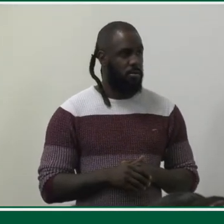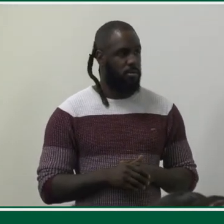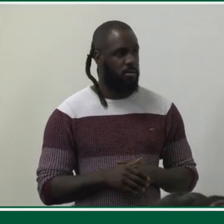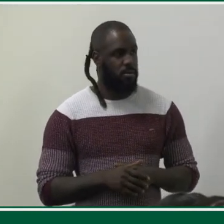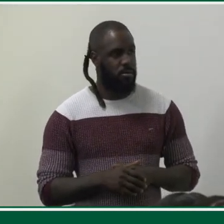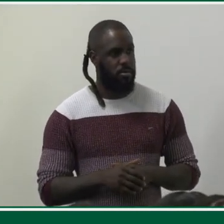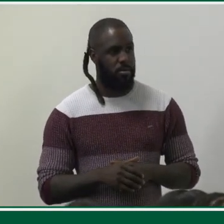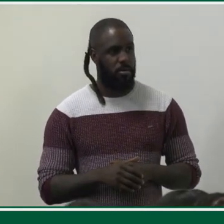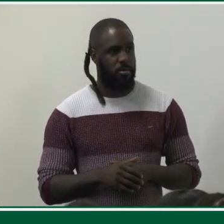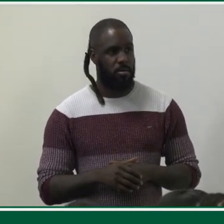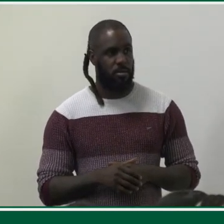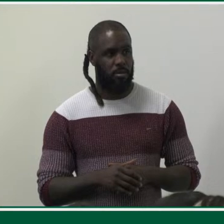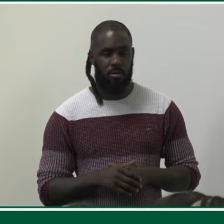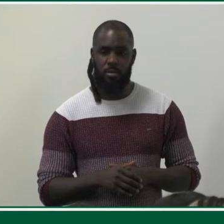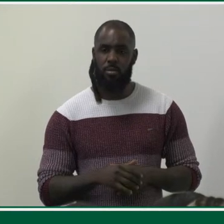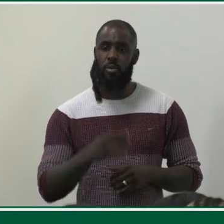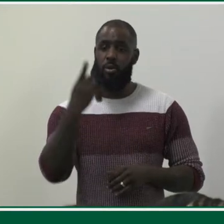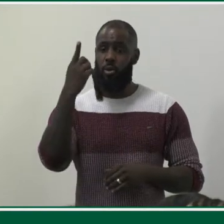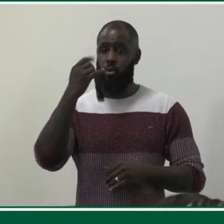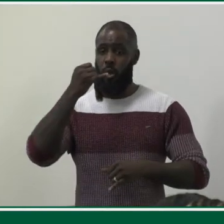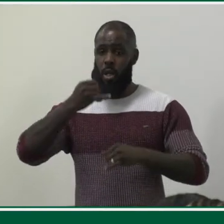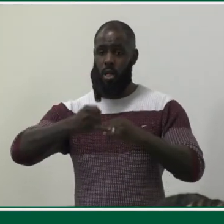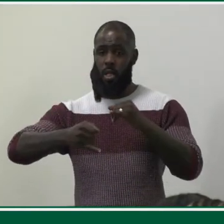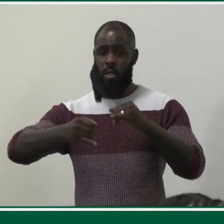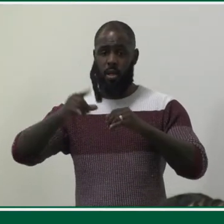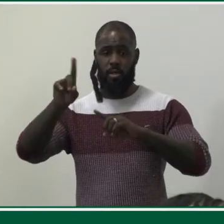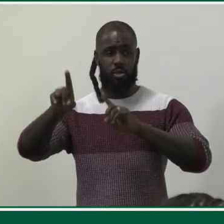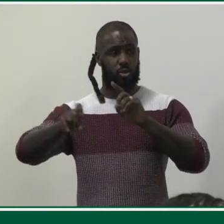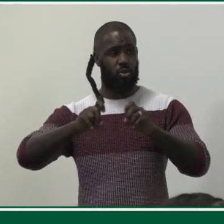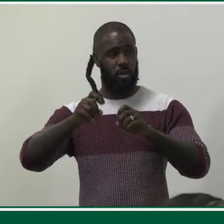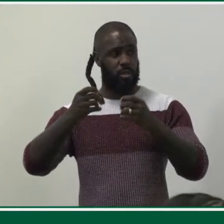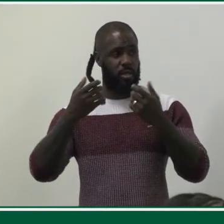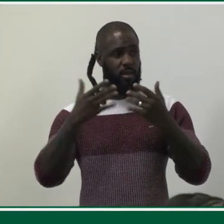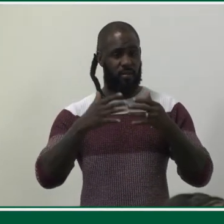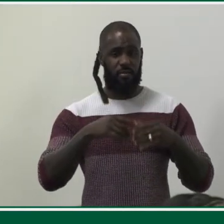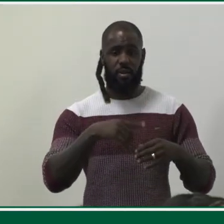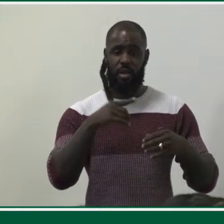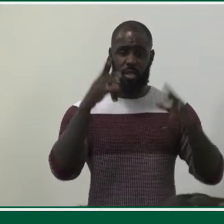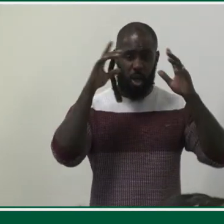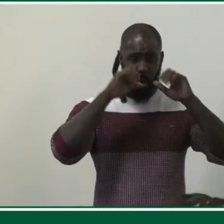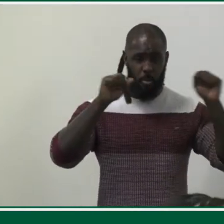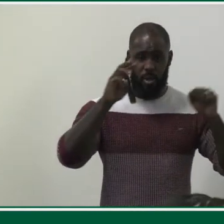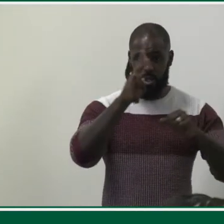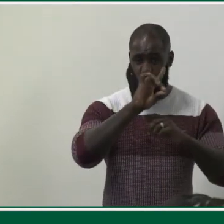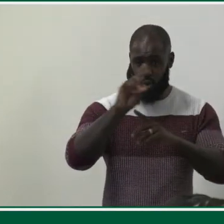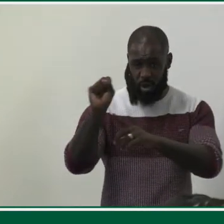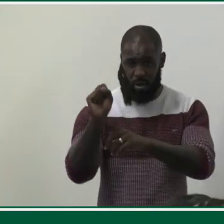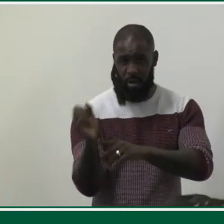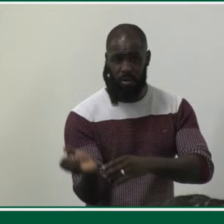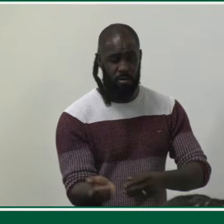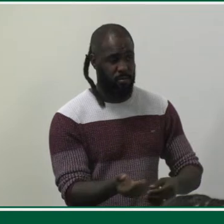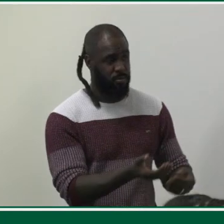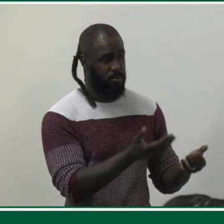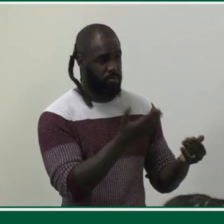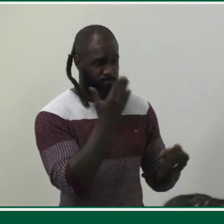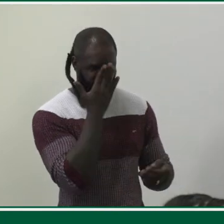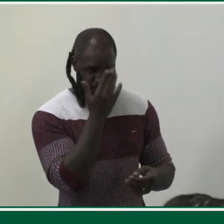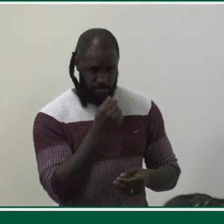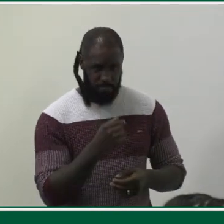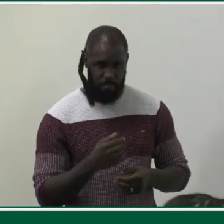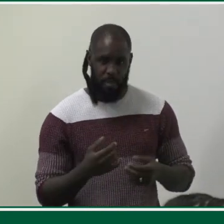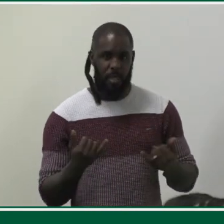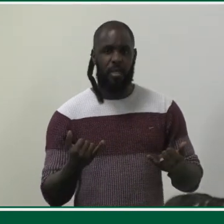Okay, we have one final question, and we're going to bring up the man to answer it and wrap this program up. So this is a